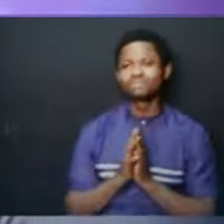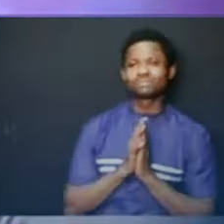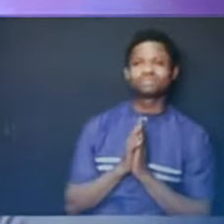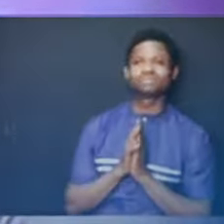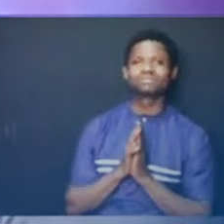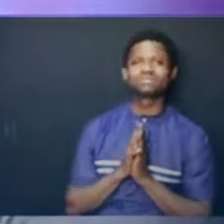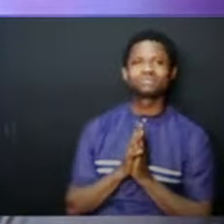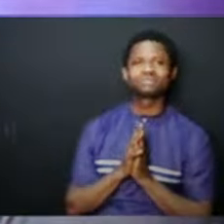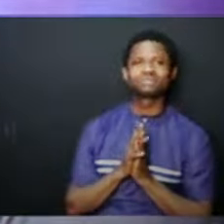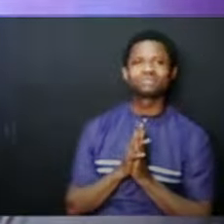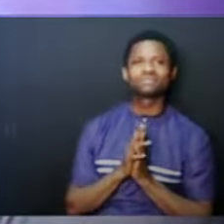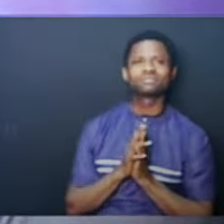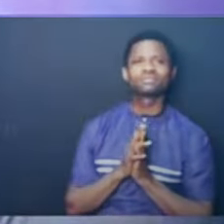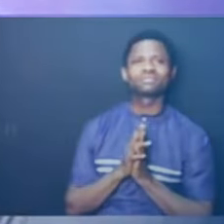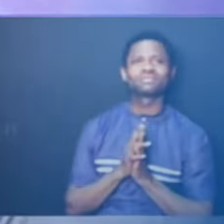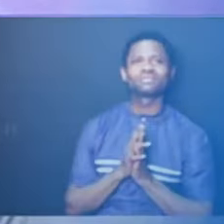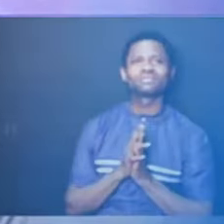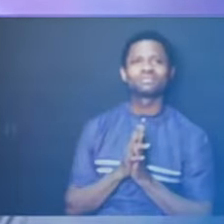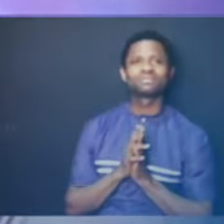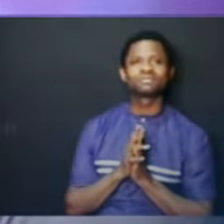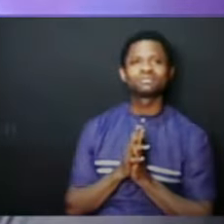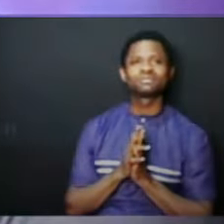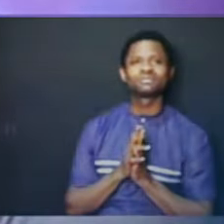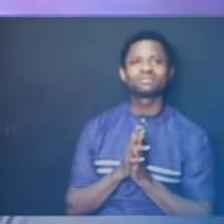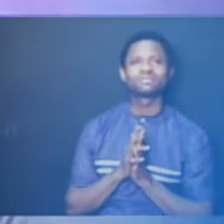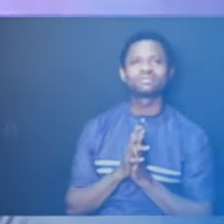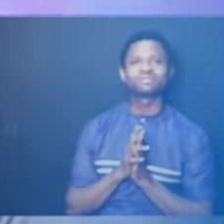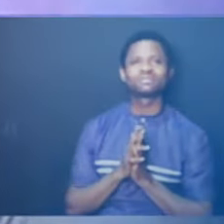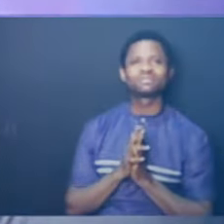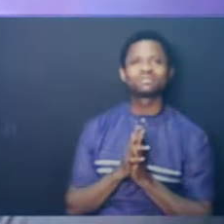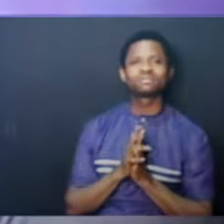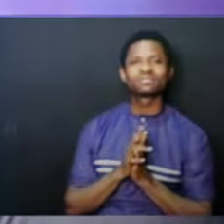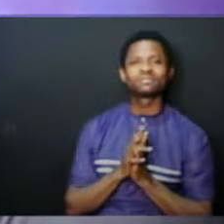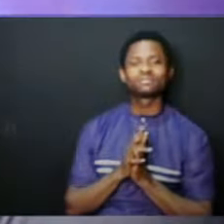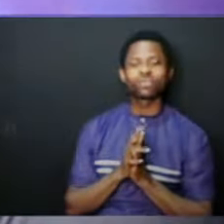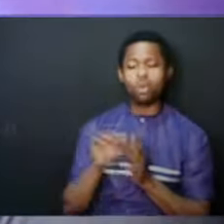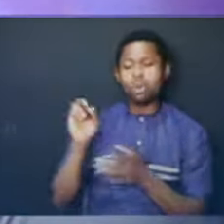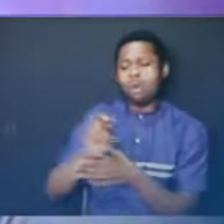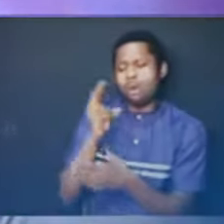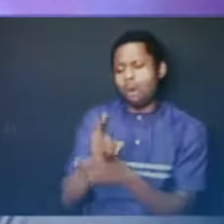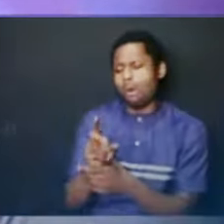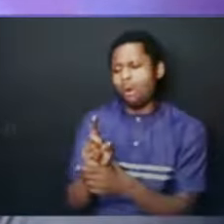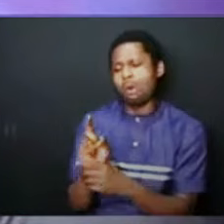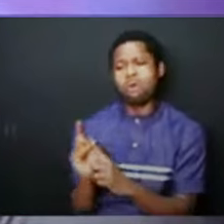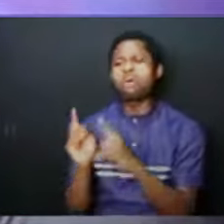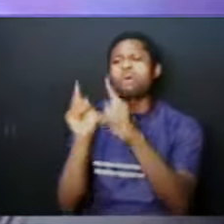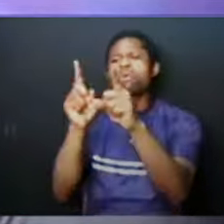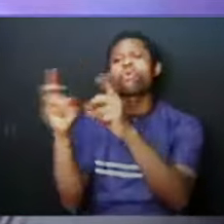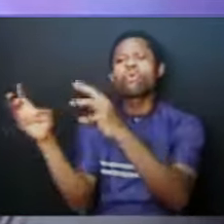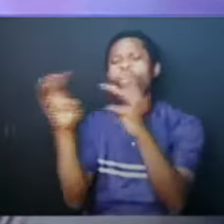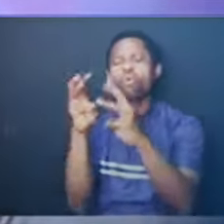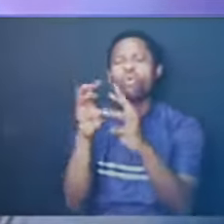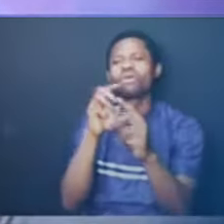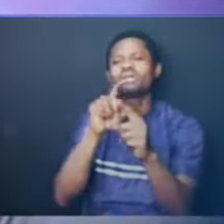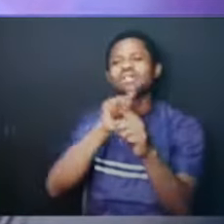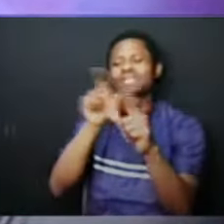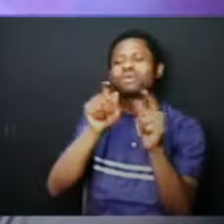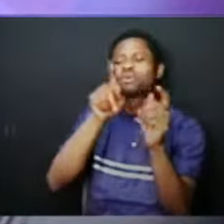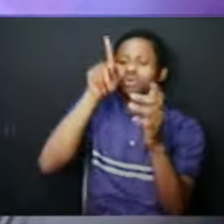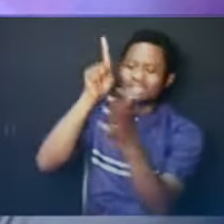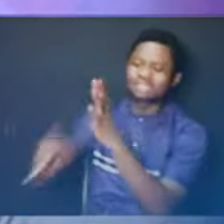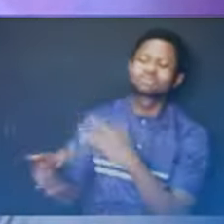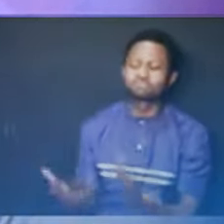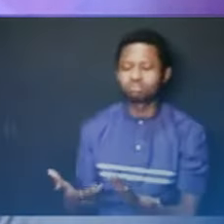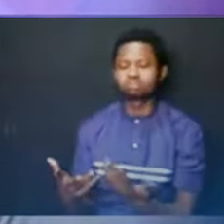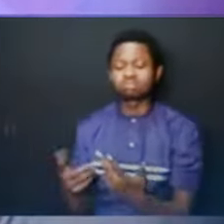And he will go into, or he will go to into battle and perish. Three things: the Lord himself will